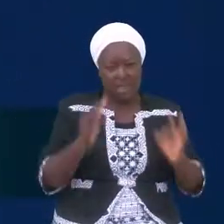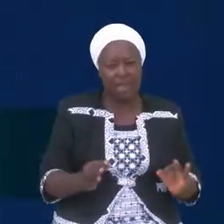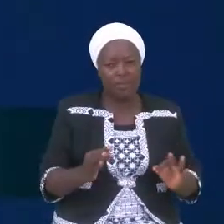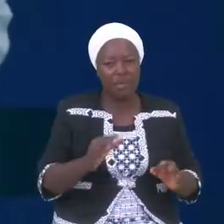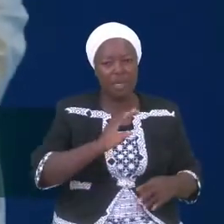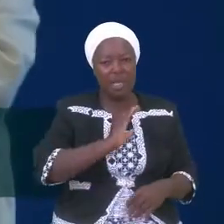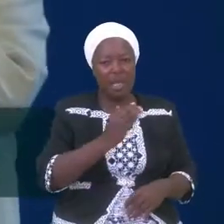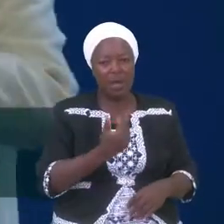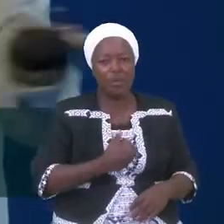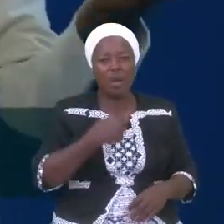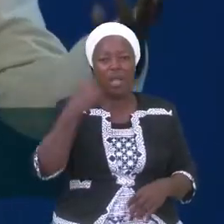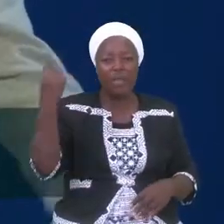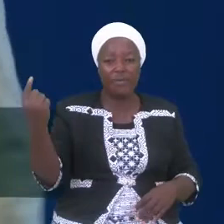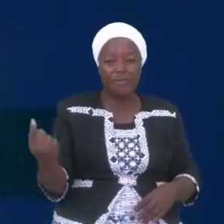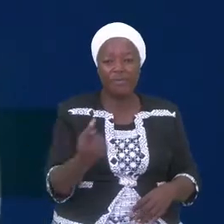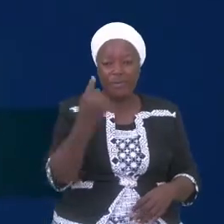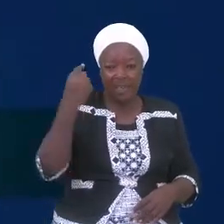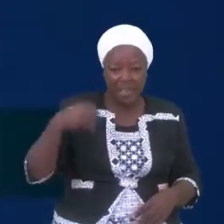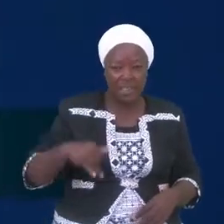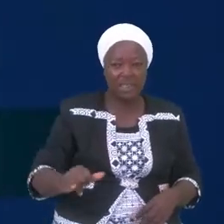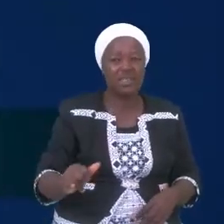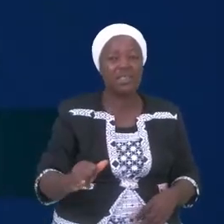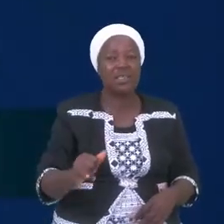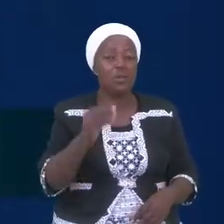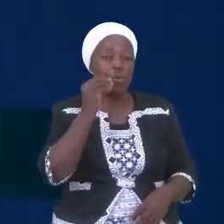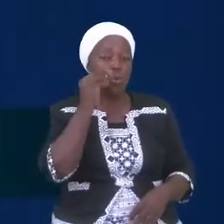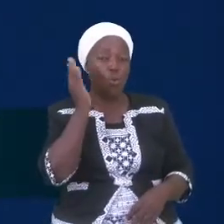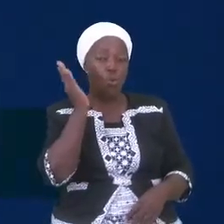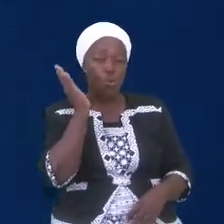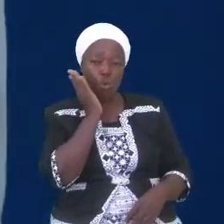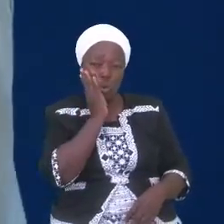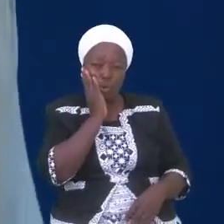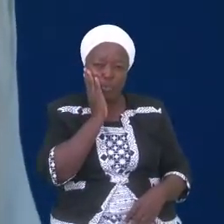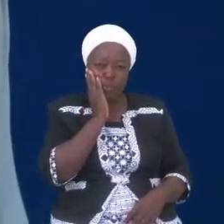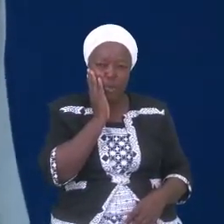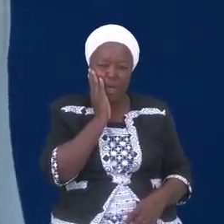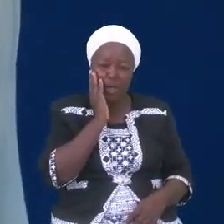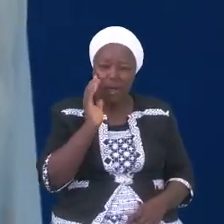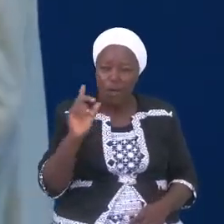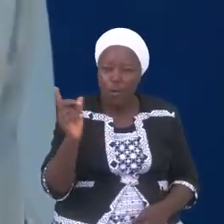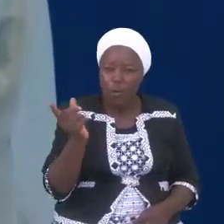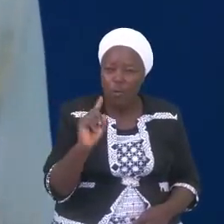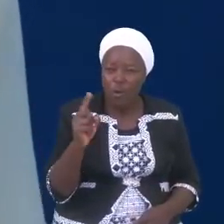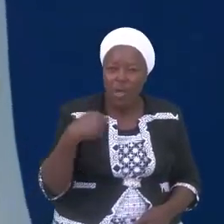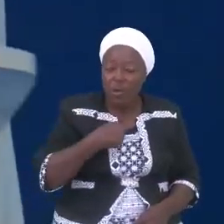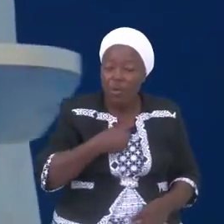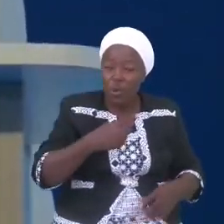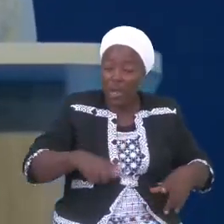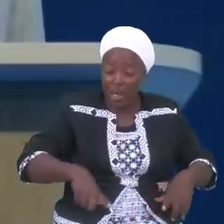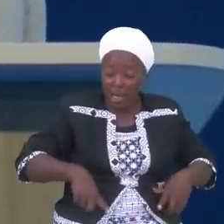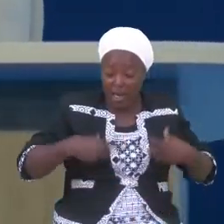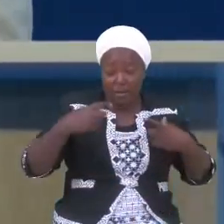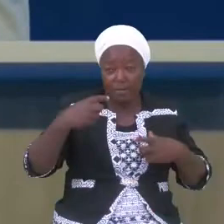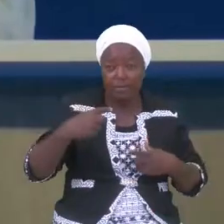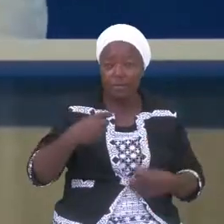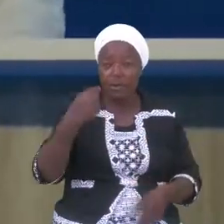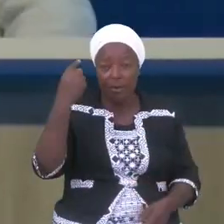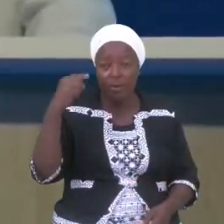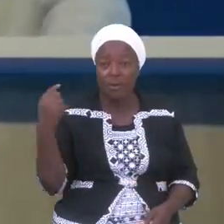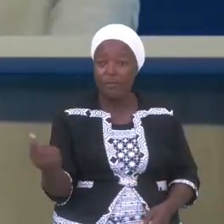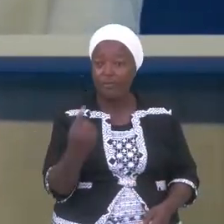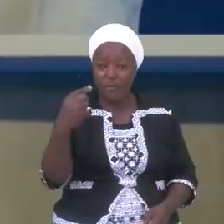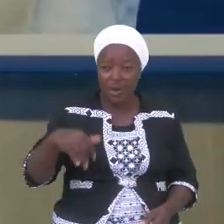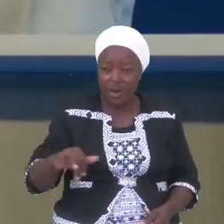our everlasting habitation. Where we live forever, where